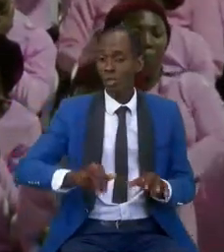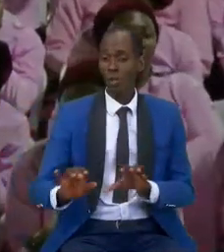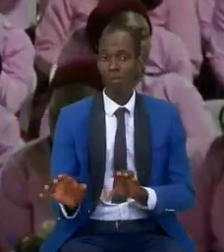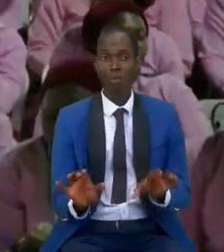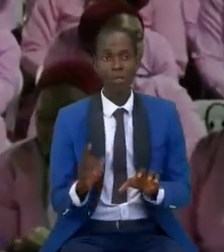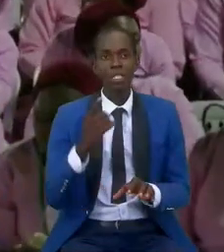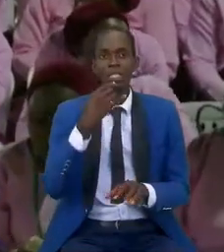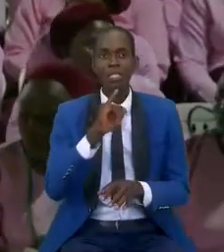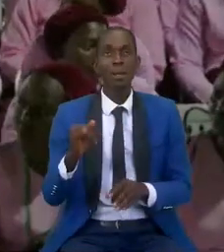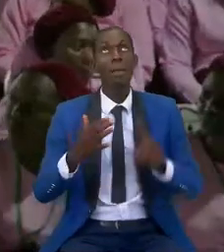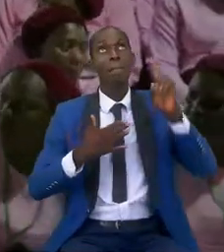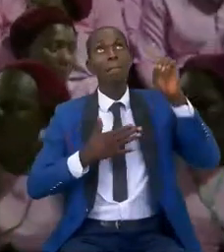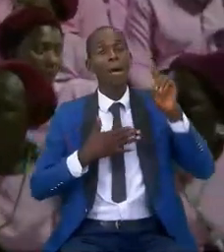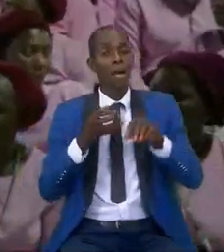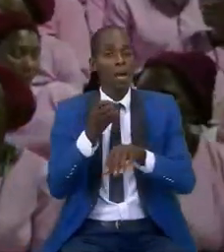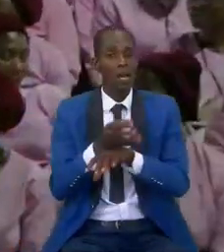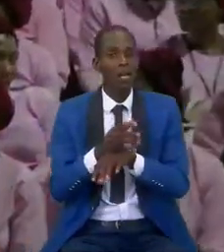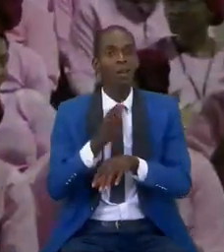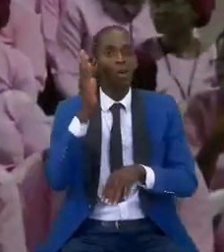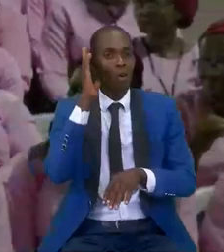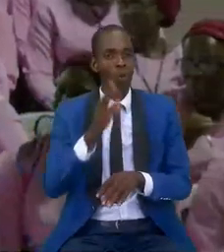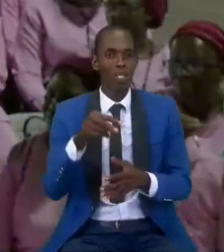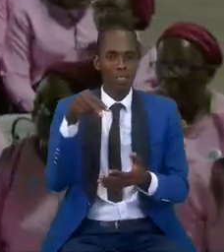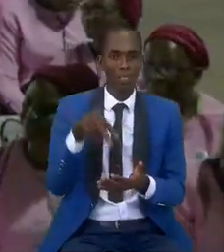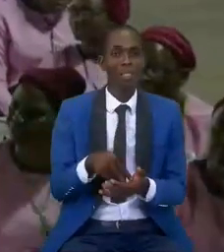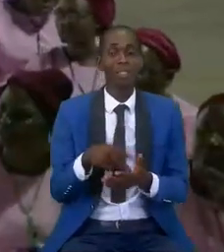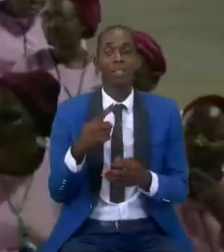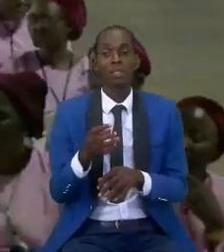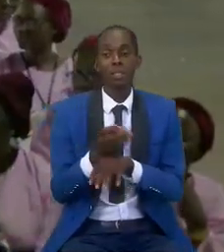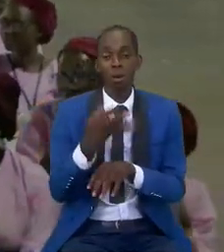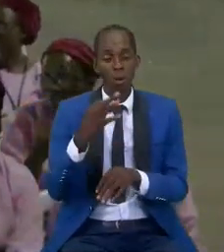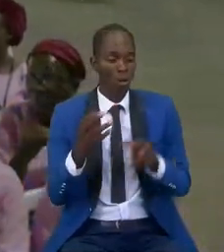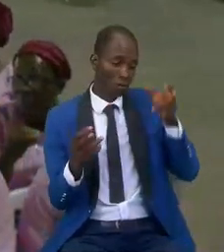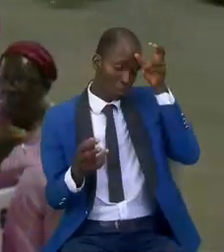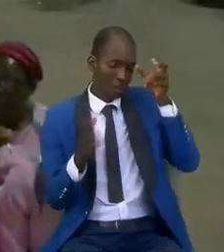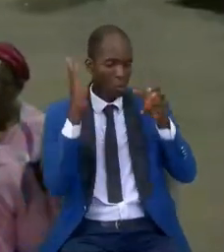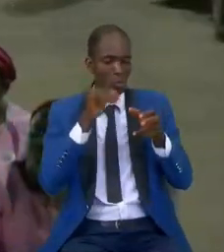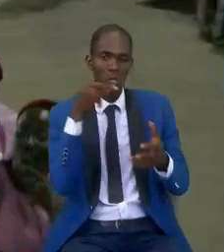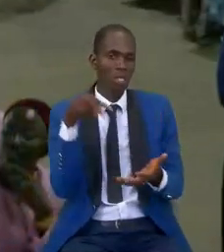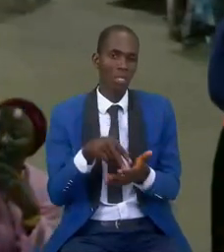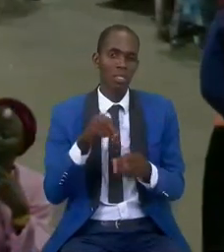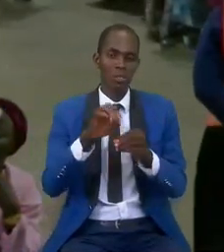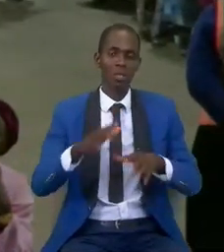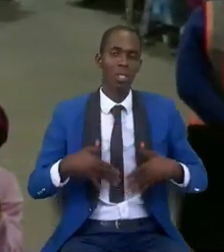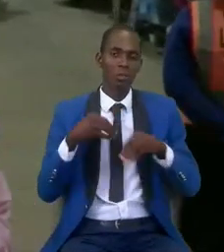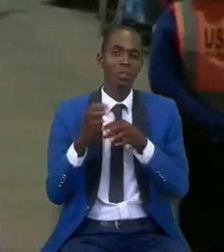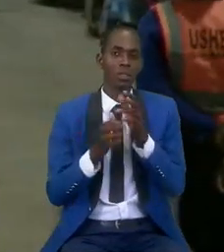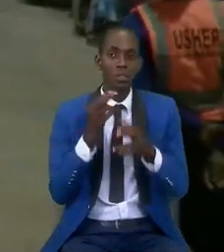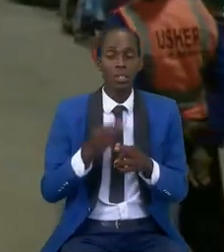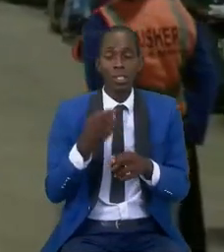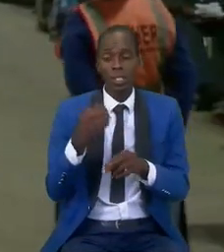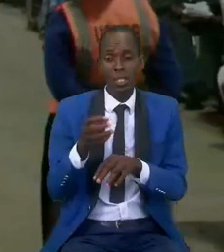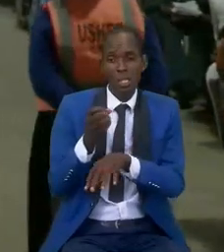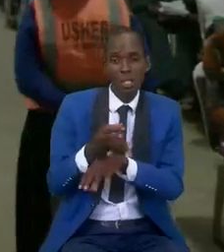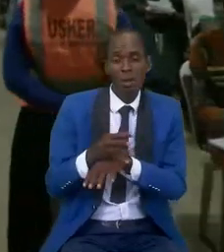Council of Satan will not stand in your life the Council of evil people evil Powers will not